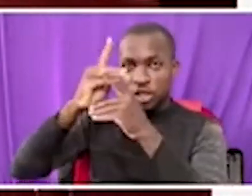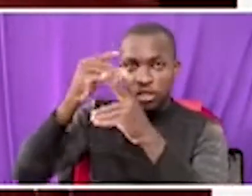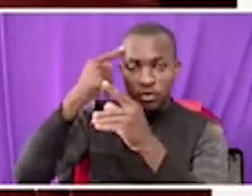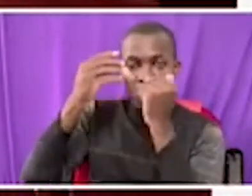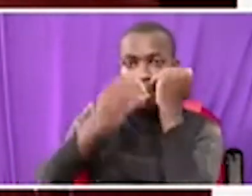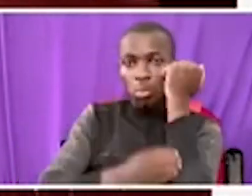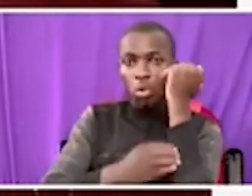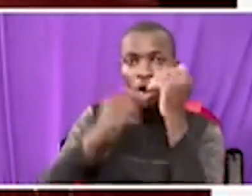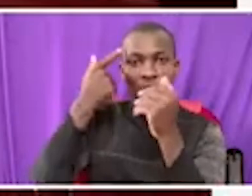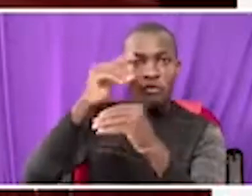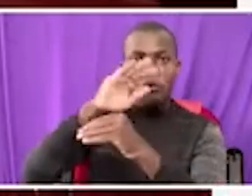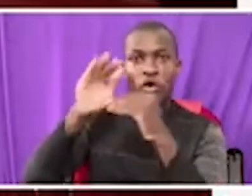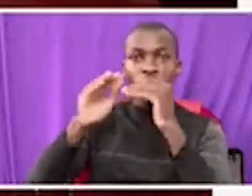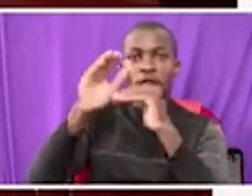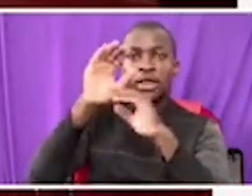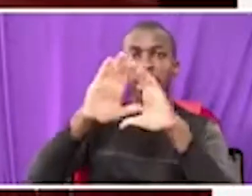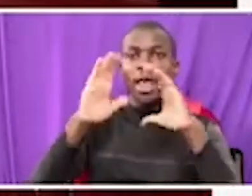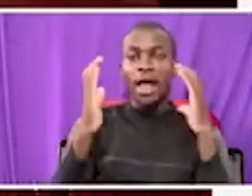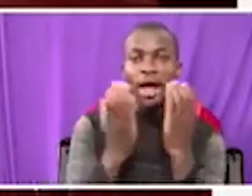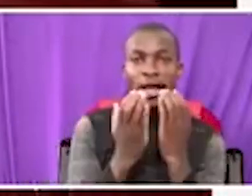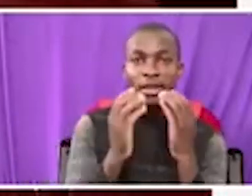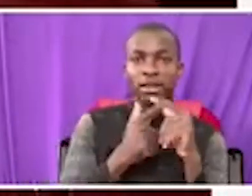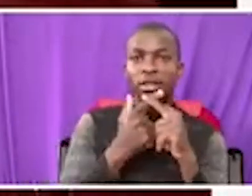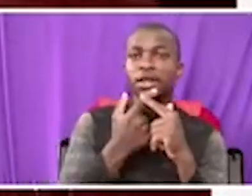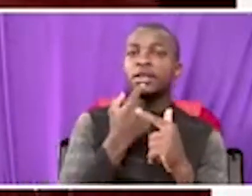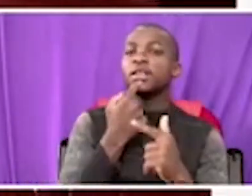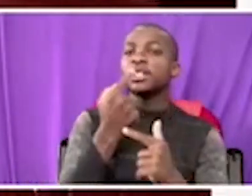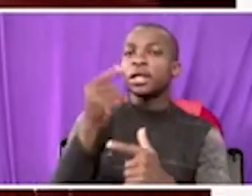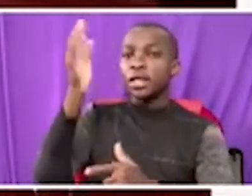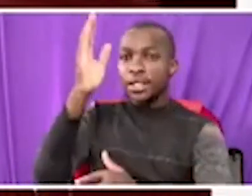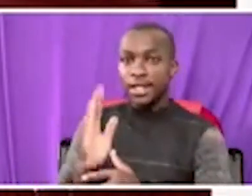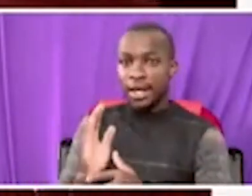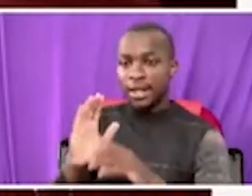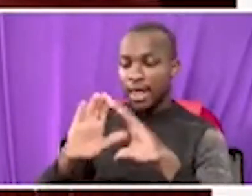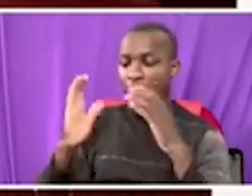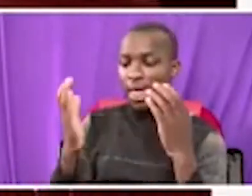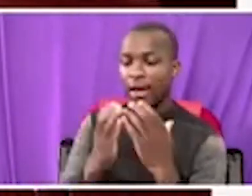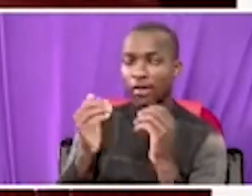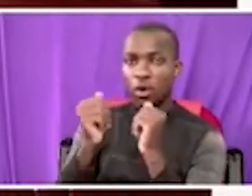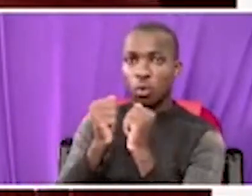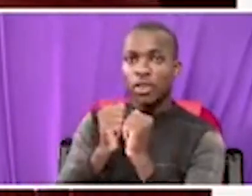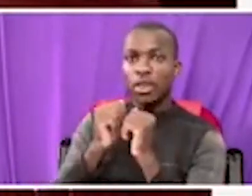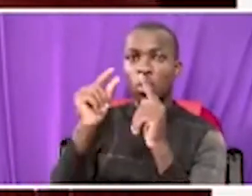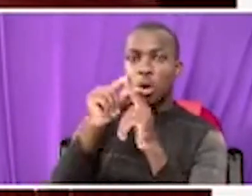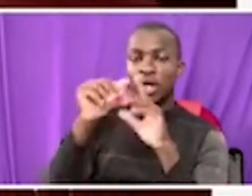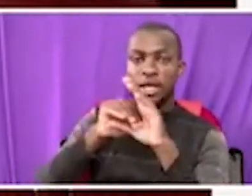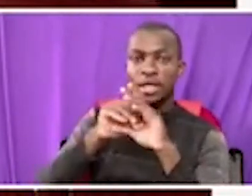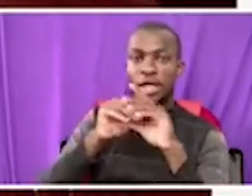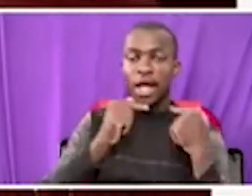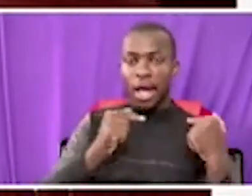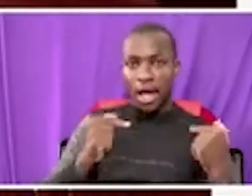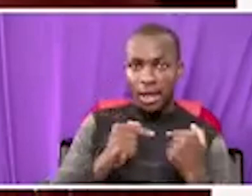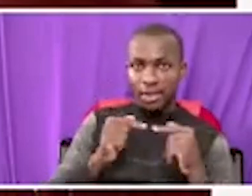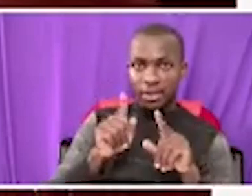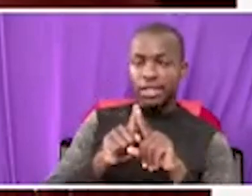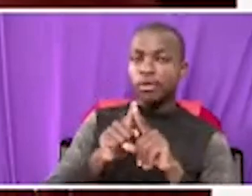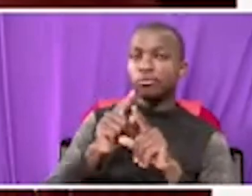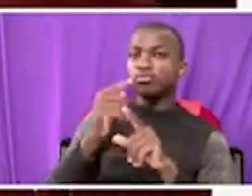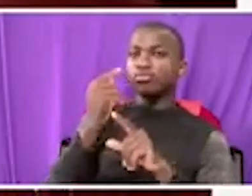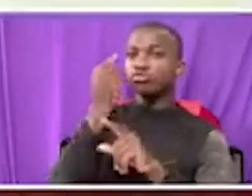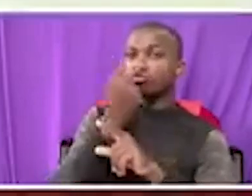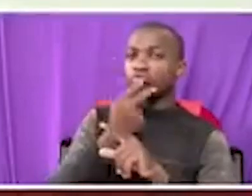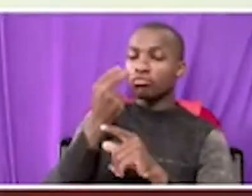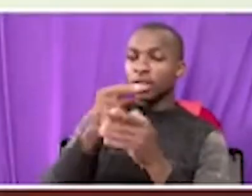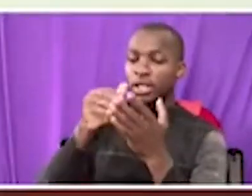earth. And then it continues to say, he will strike the earth with the rod of his mouth, with the breath of his lips, he will slay the